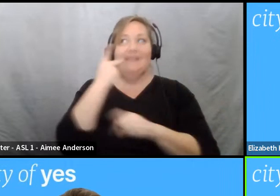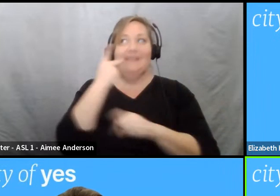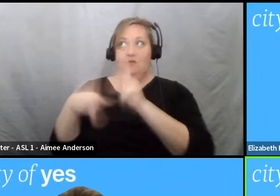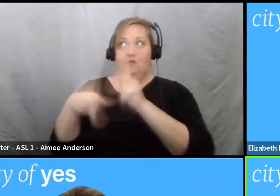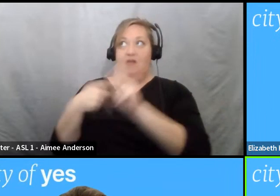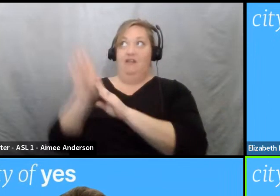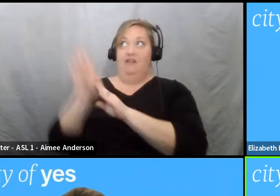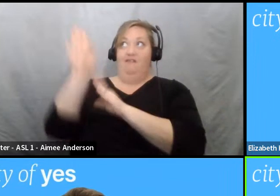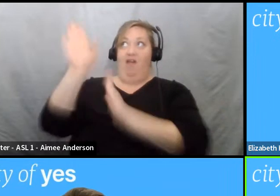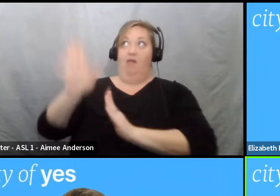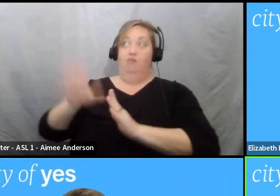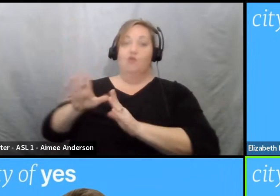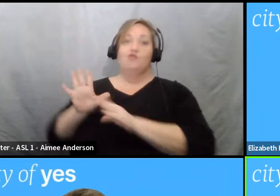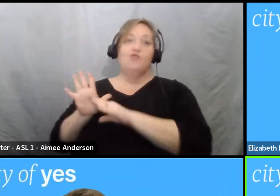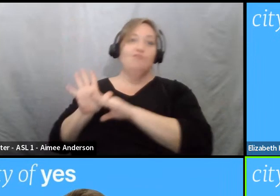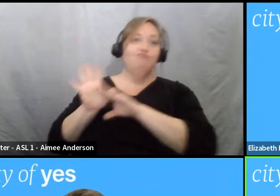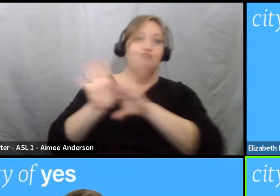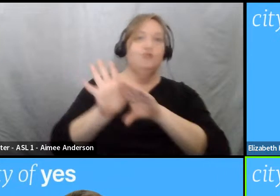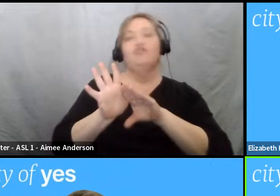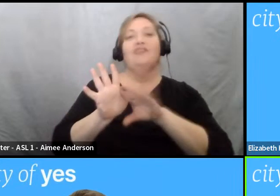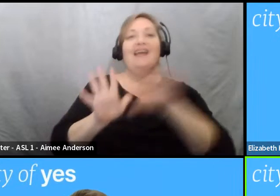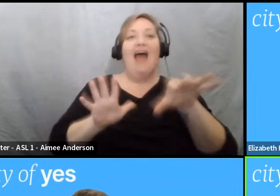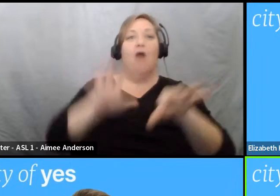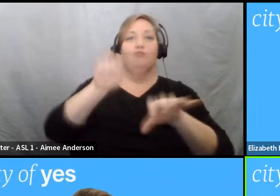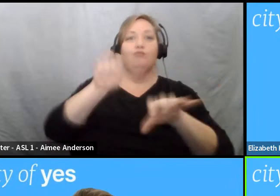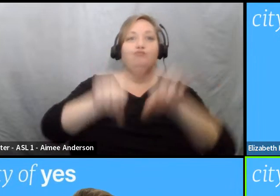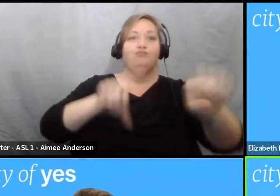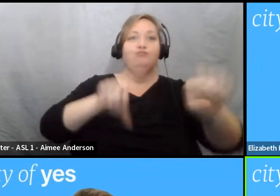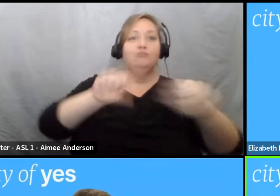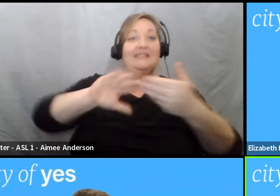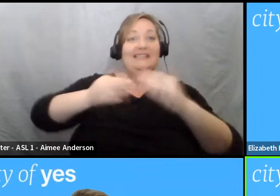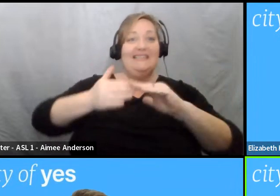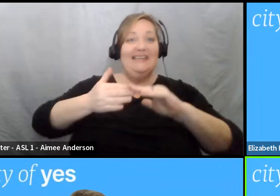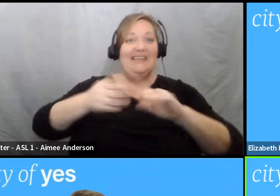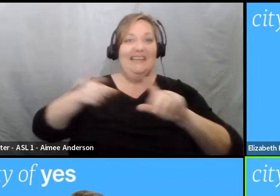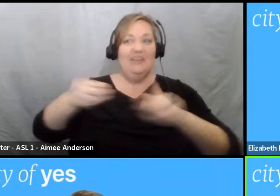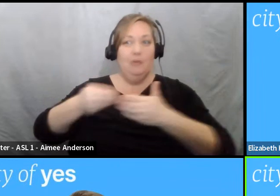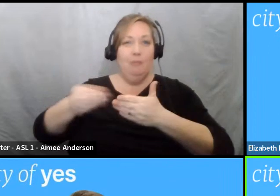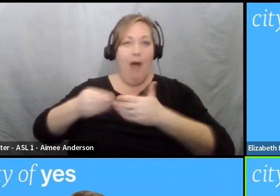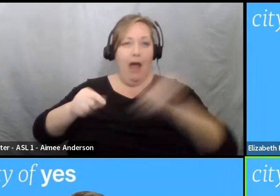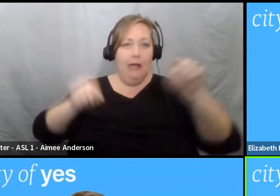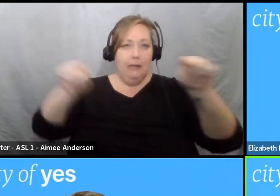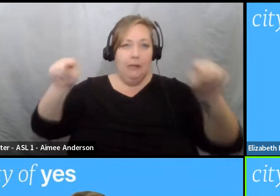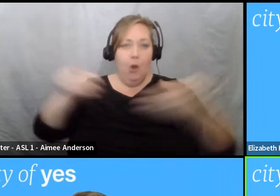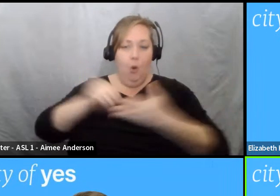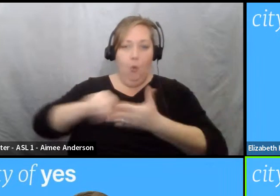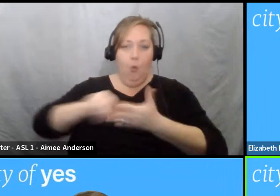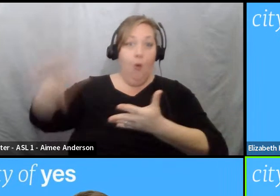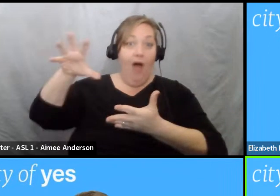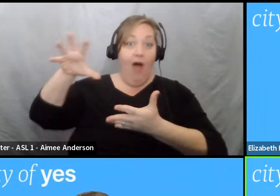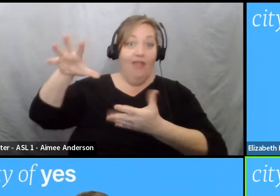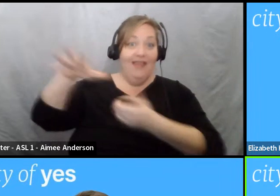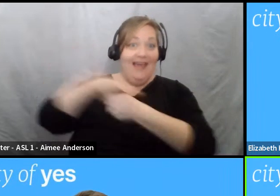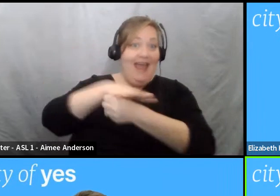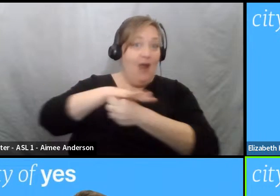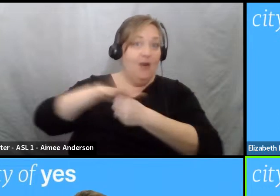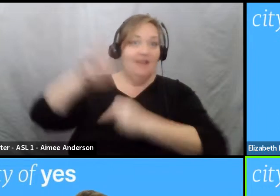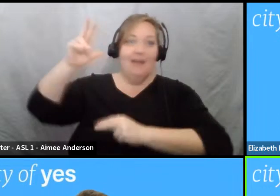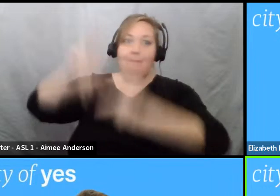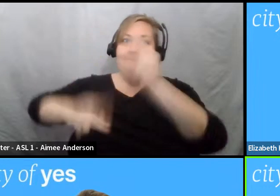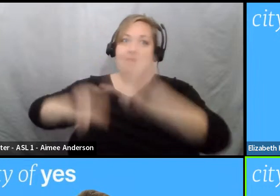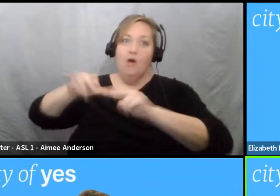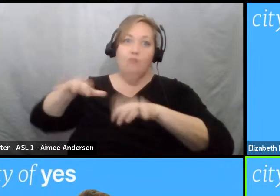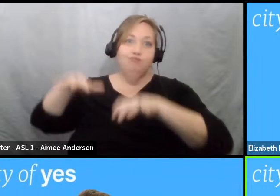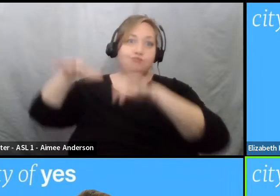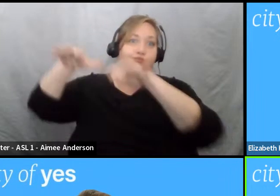guys, pushing farther and farther out into the city, as wealthier areas get totally built out under the